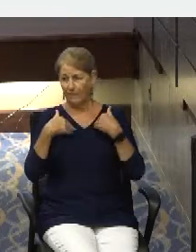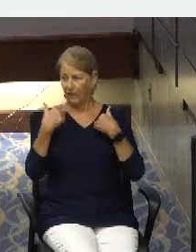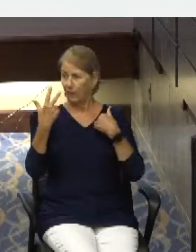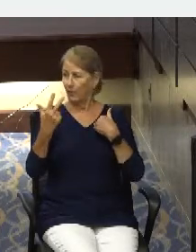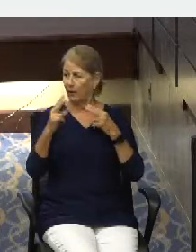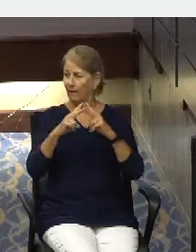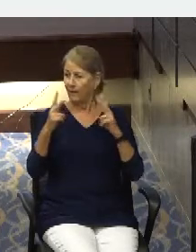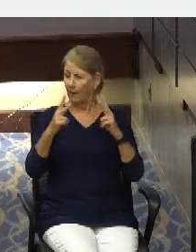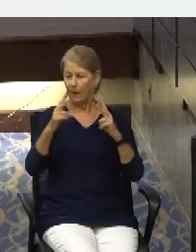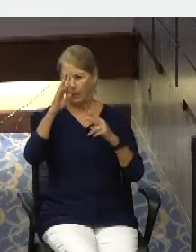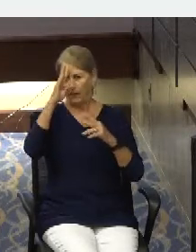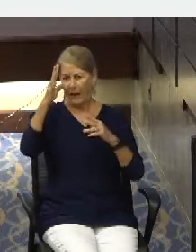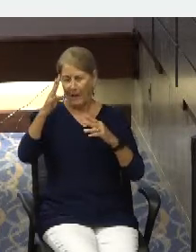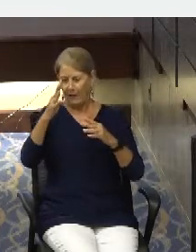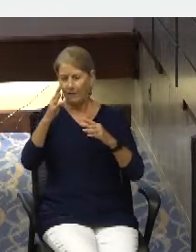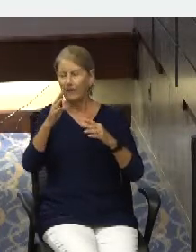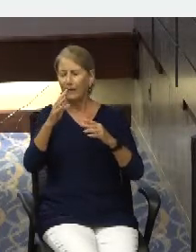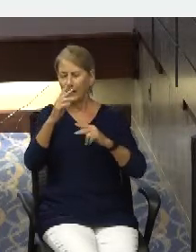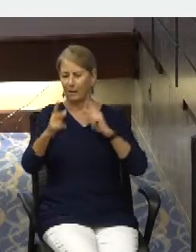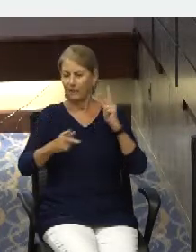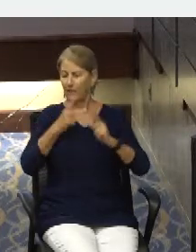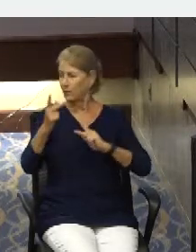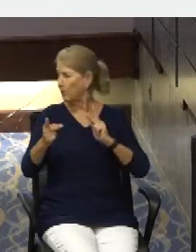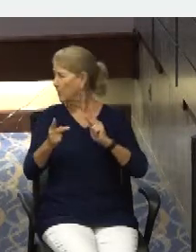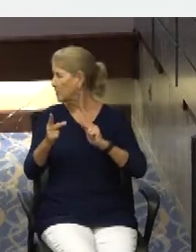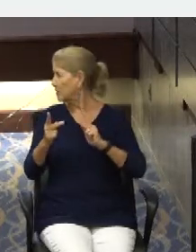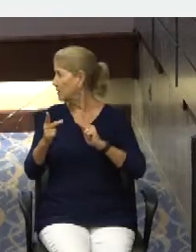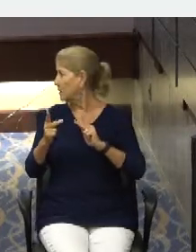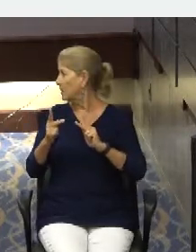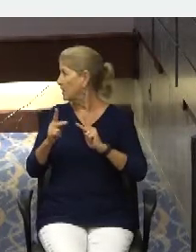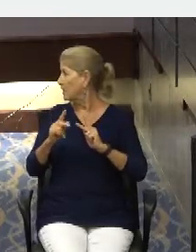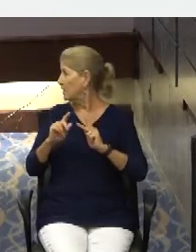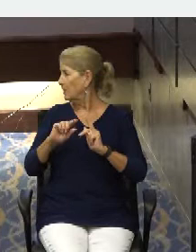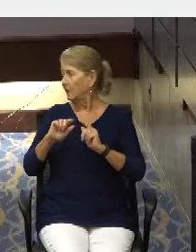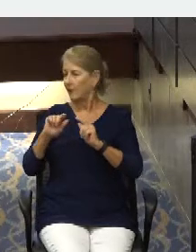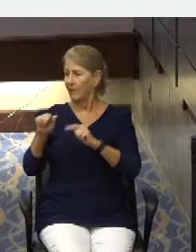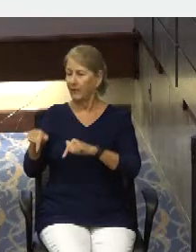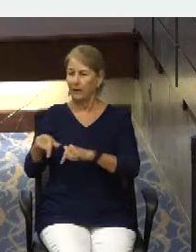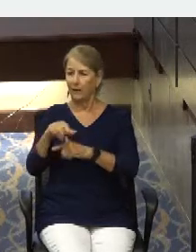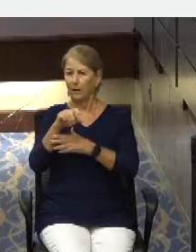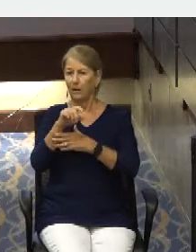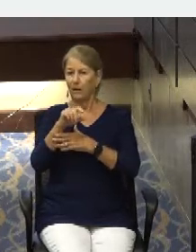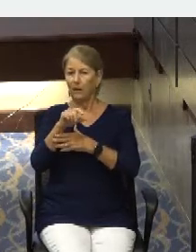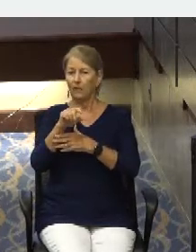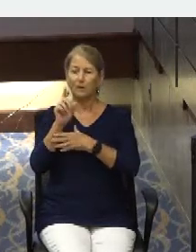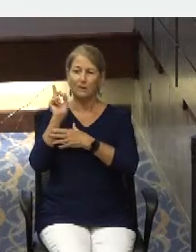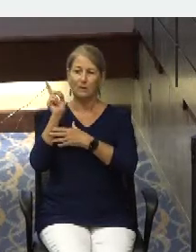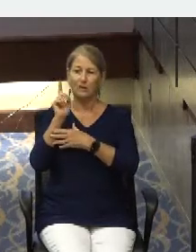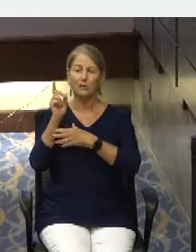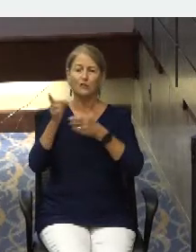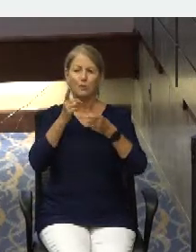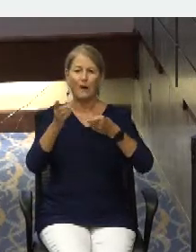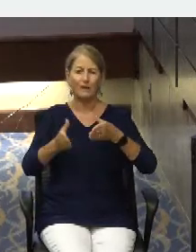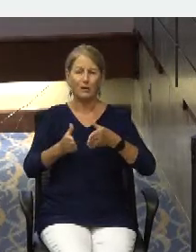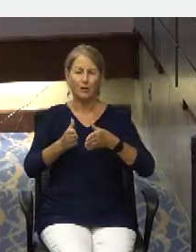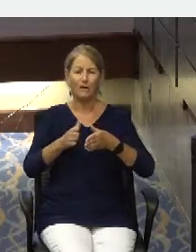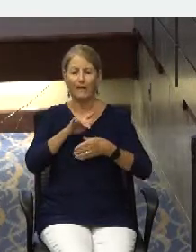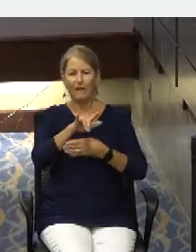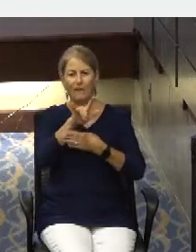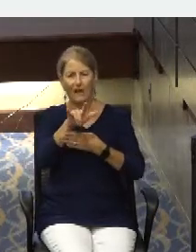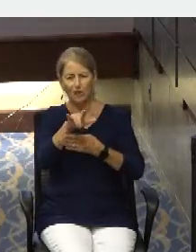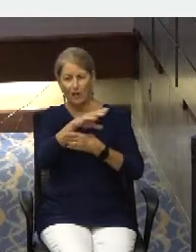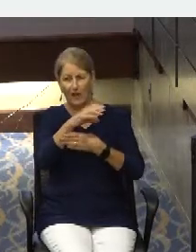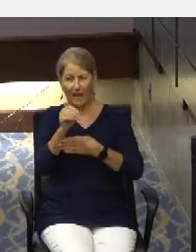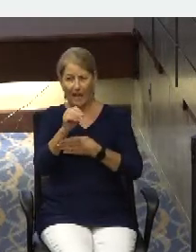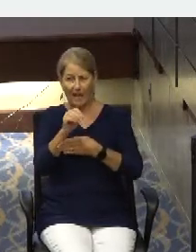us. Joel, I'm lumping you in there. Joel Martinez, our Director of Aviation, as well as